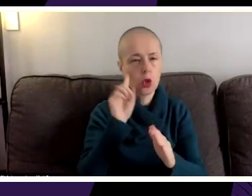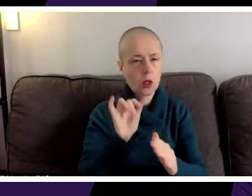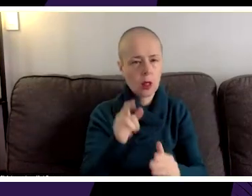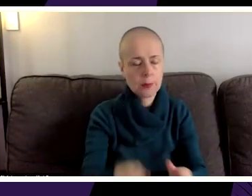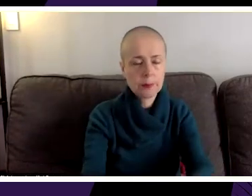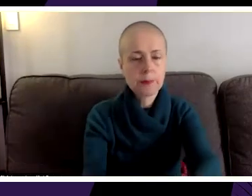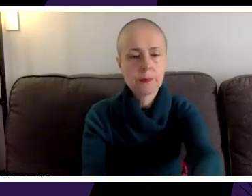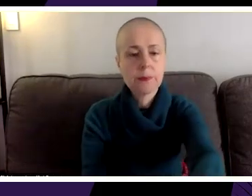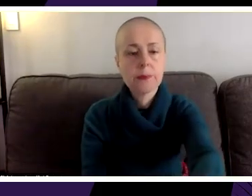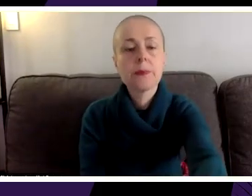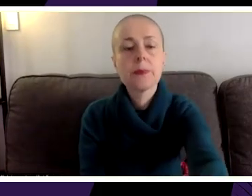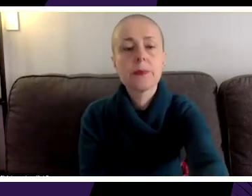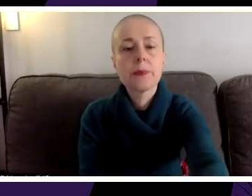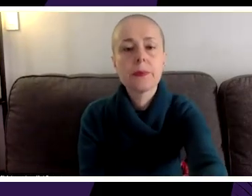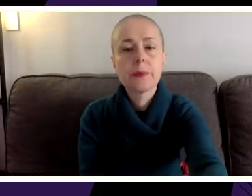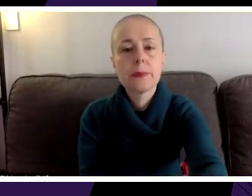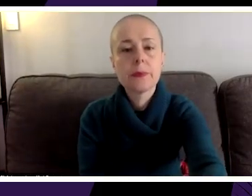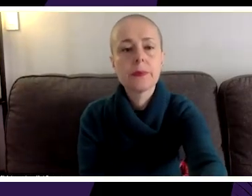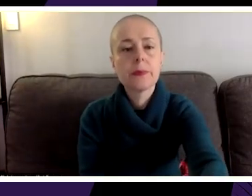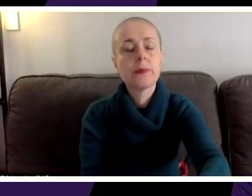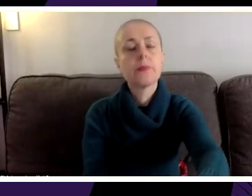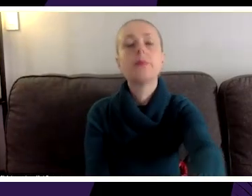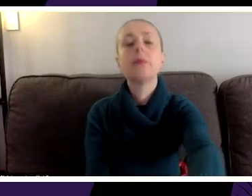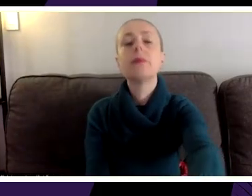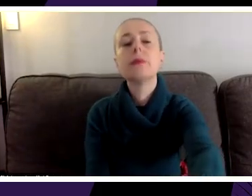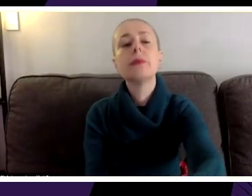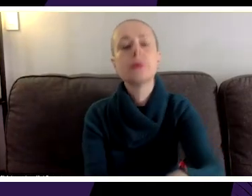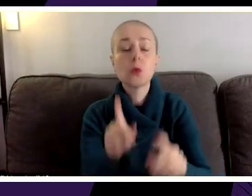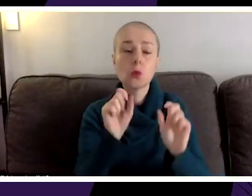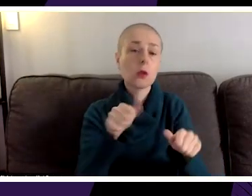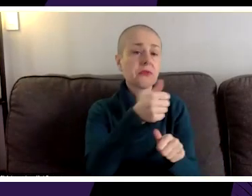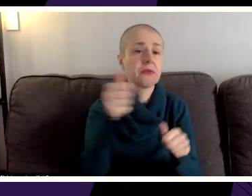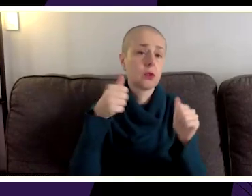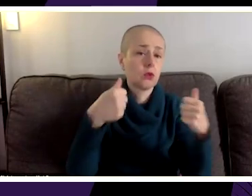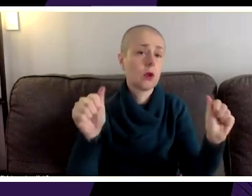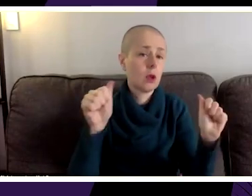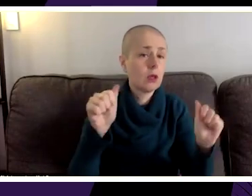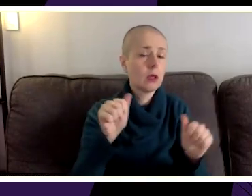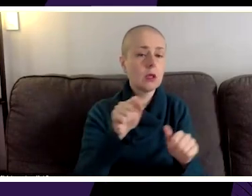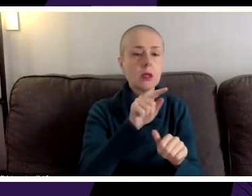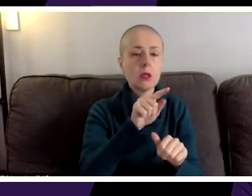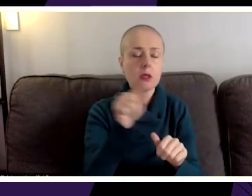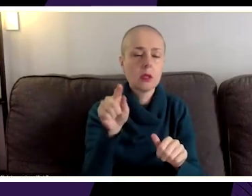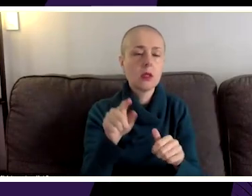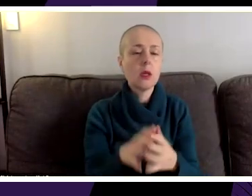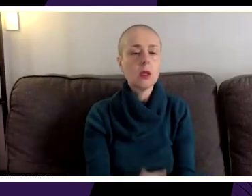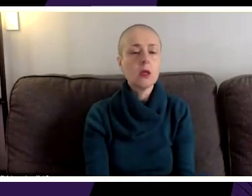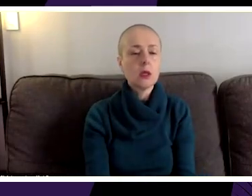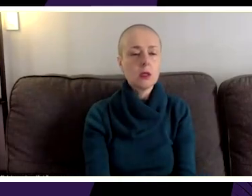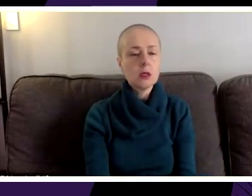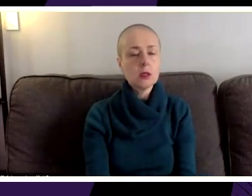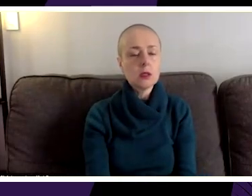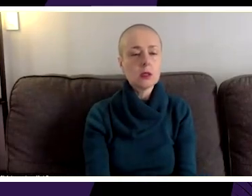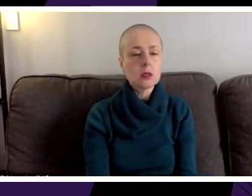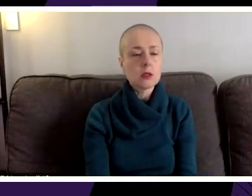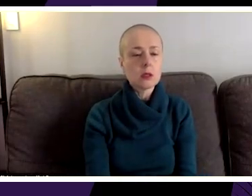fail. So yeah, but you can try that out in when the PRs will be merged. So